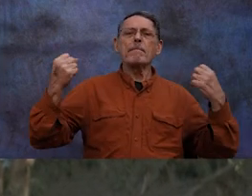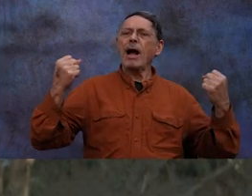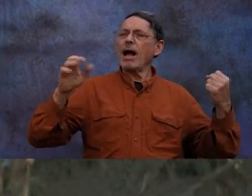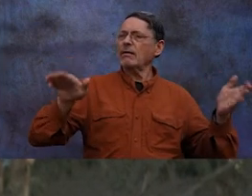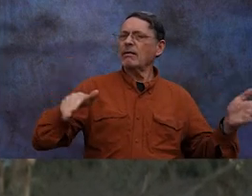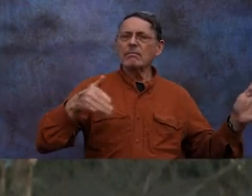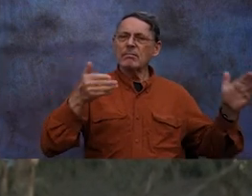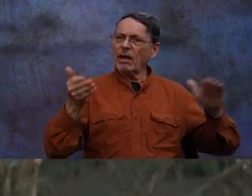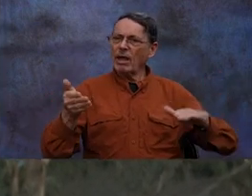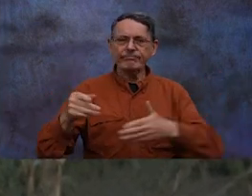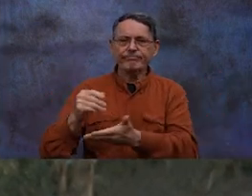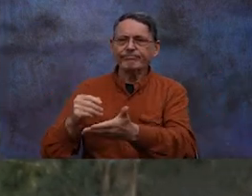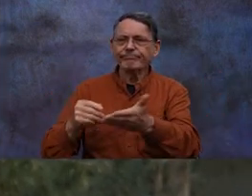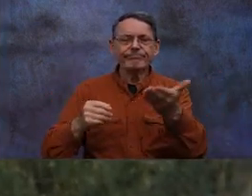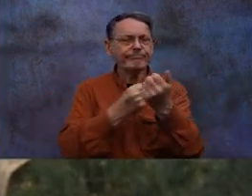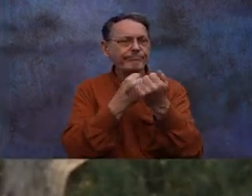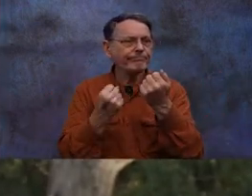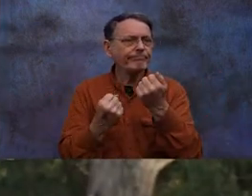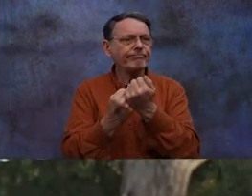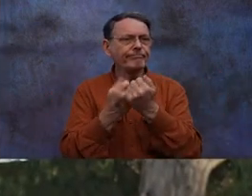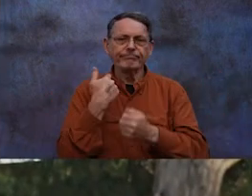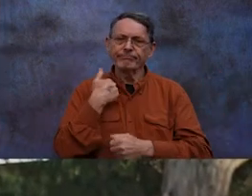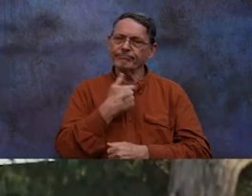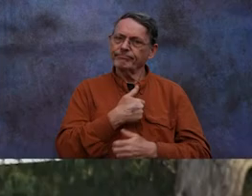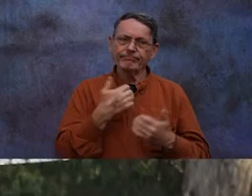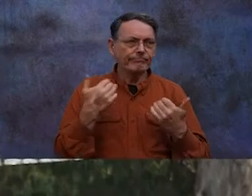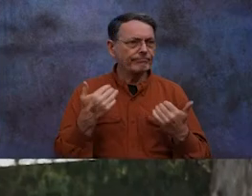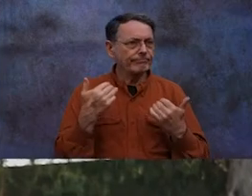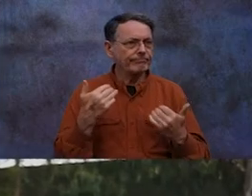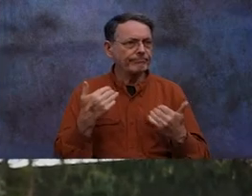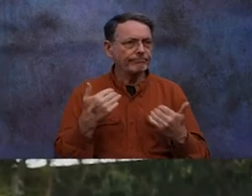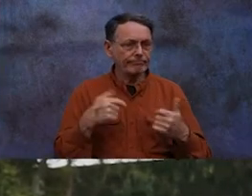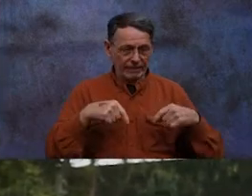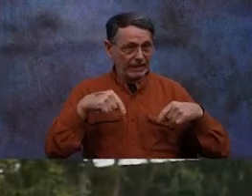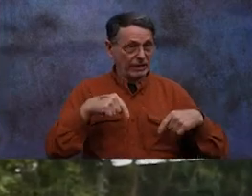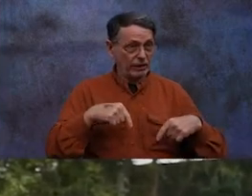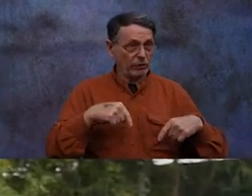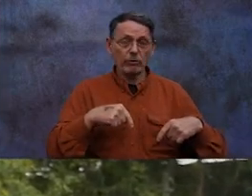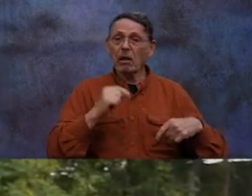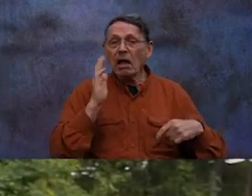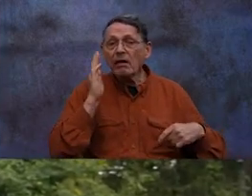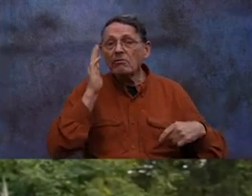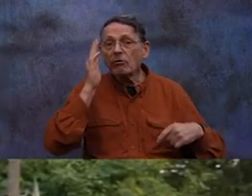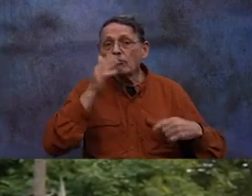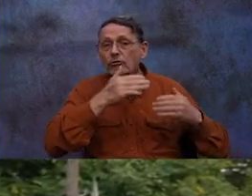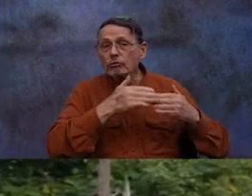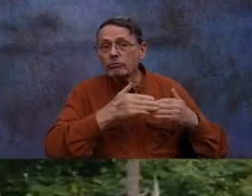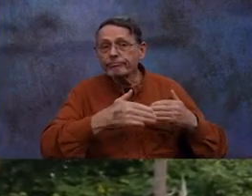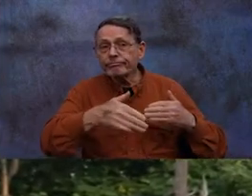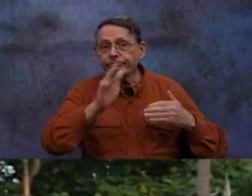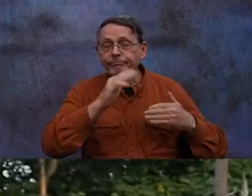I call the mighty dead to stand with us today in our work and beyond.